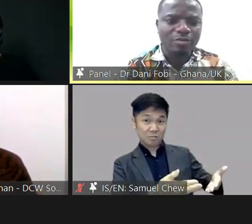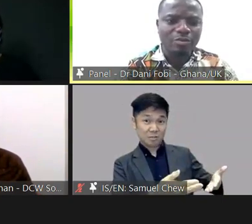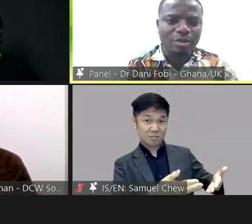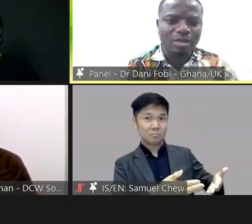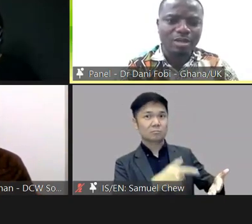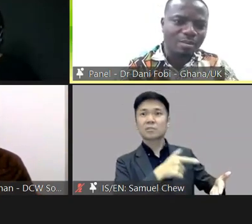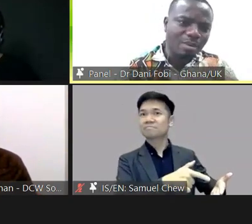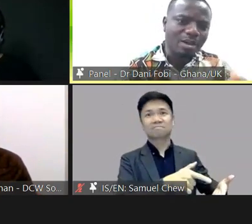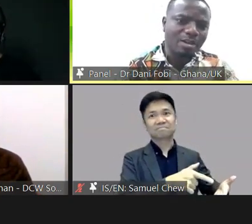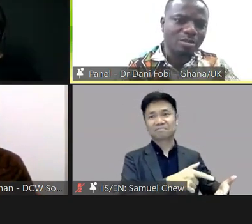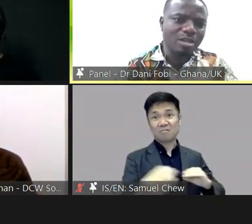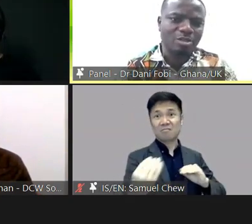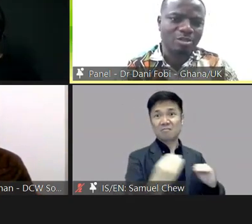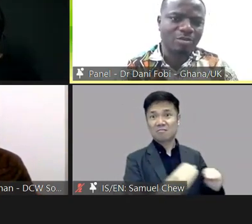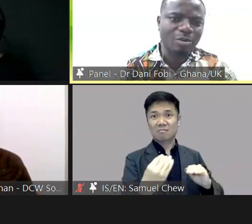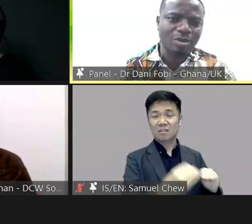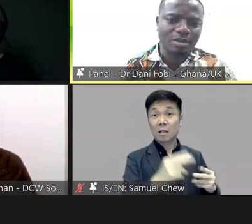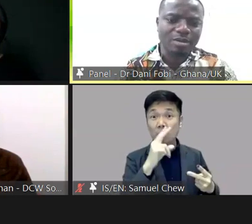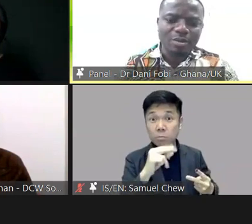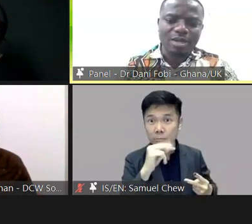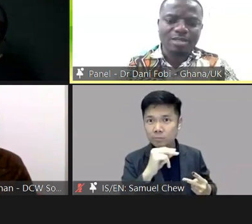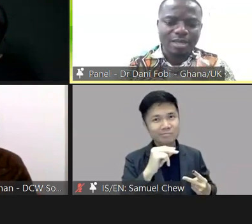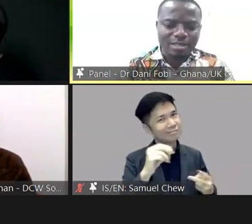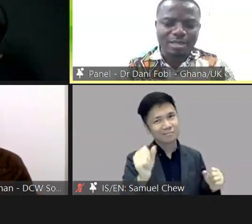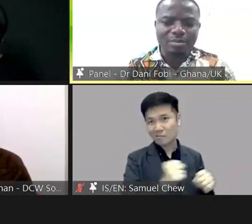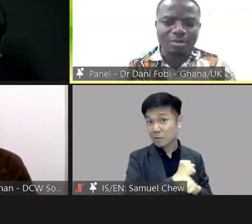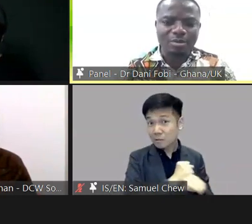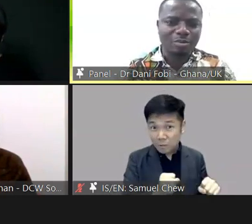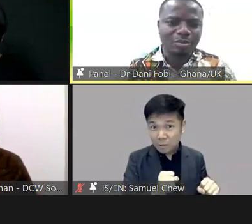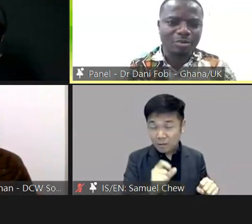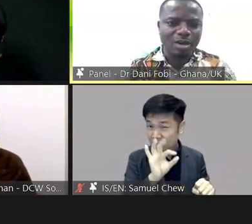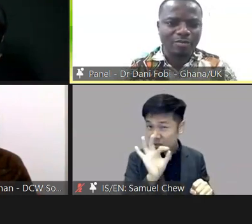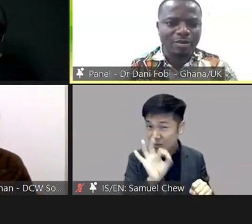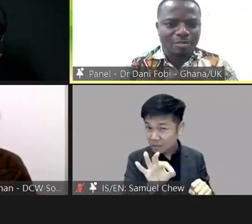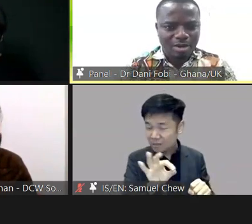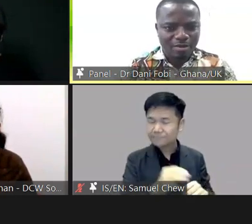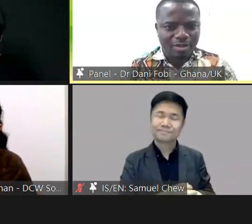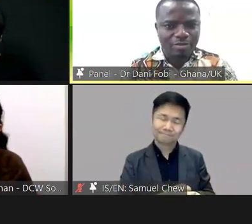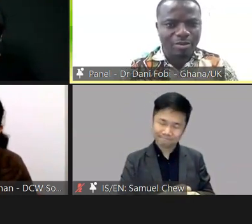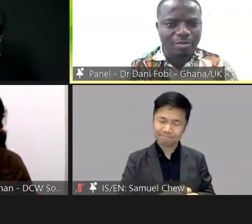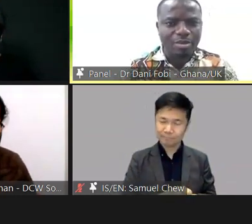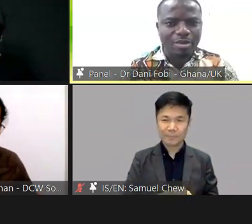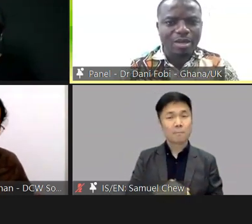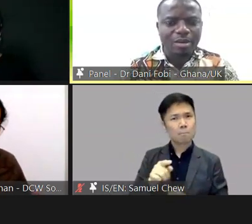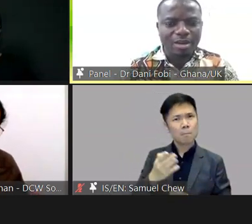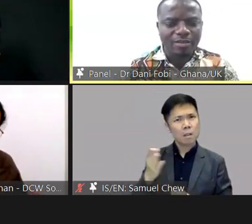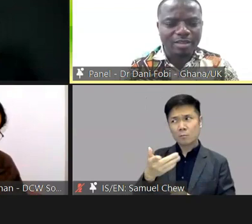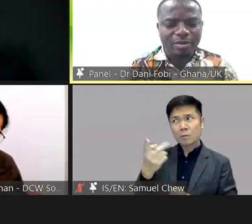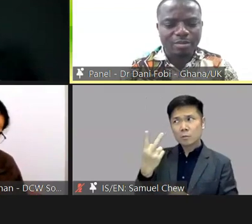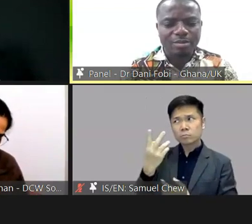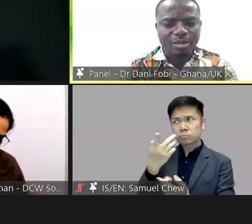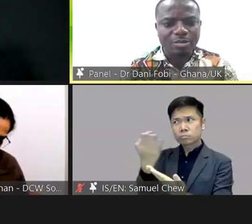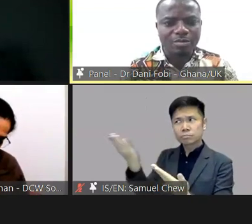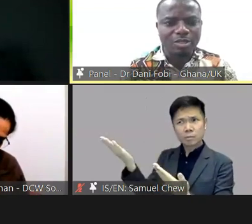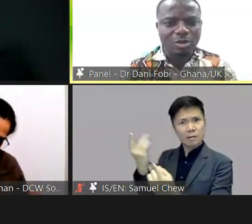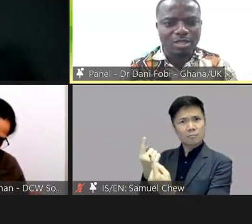if we come back into the issues of role model, we can cite examples of people who have benefited